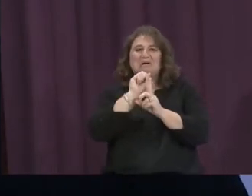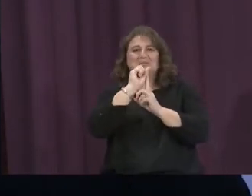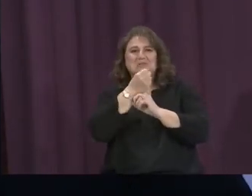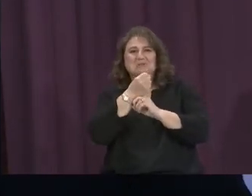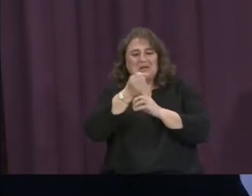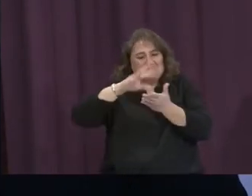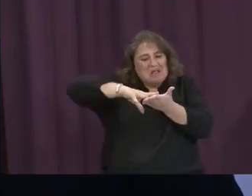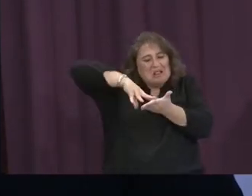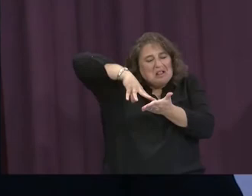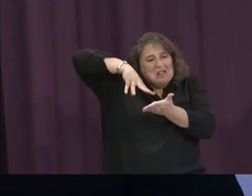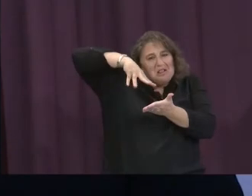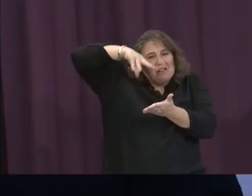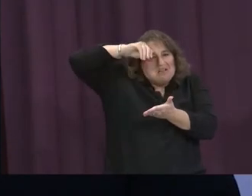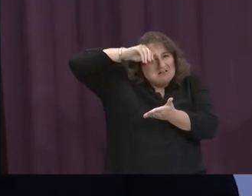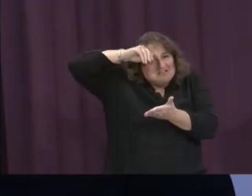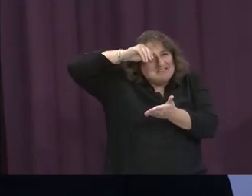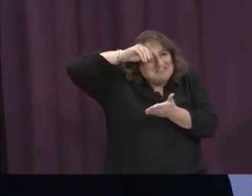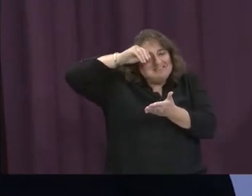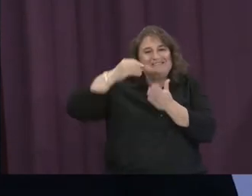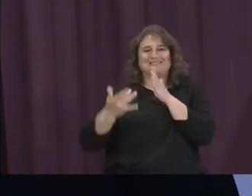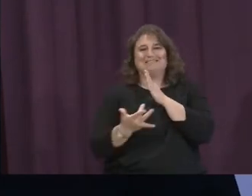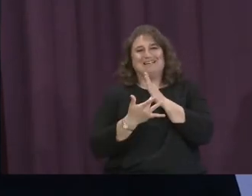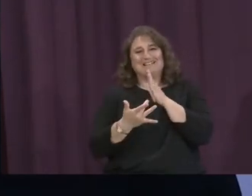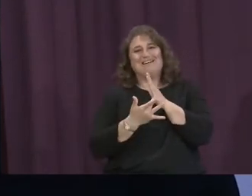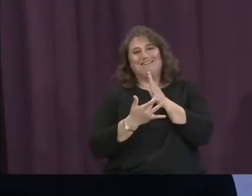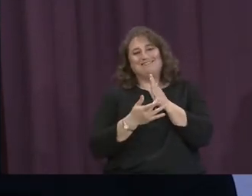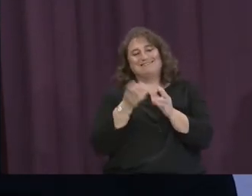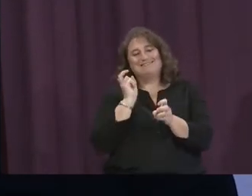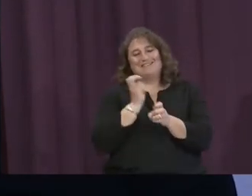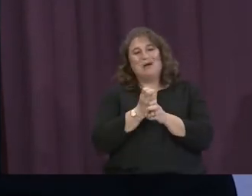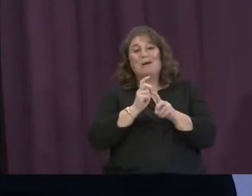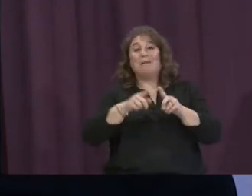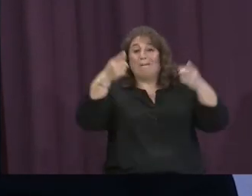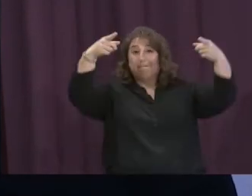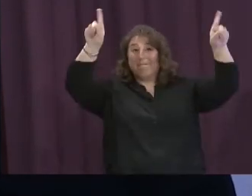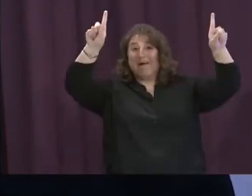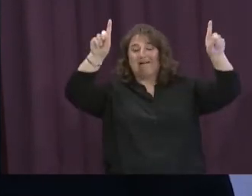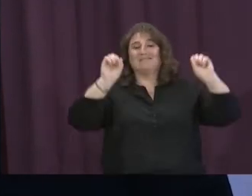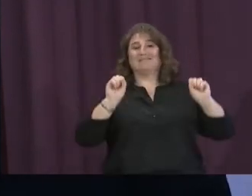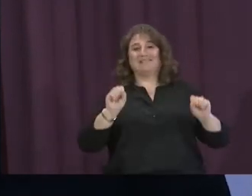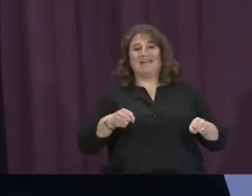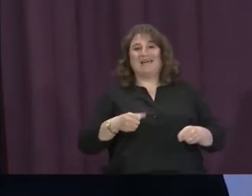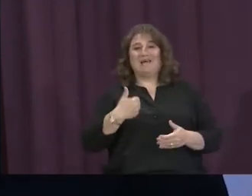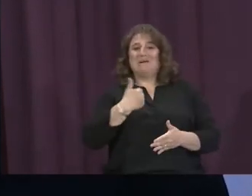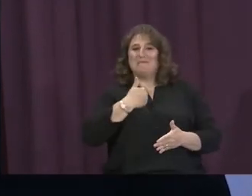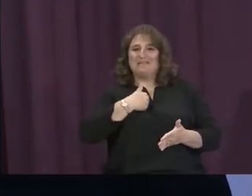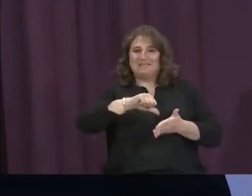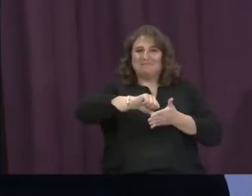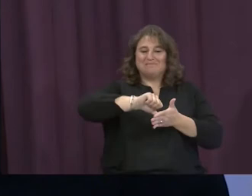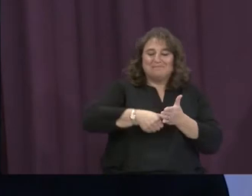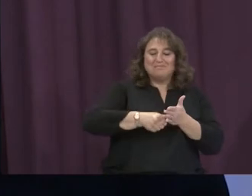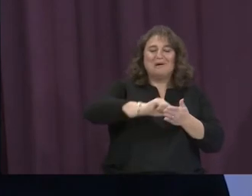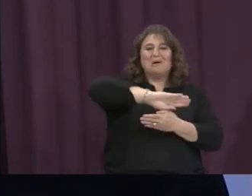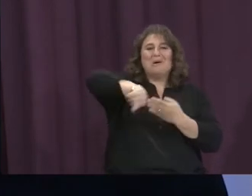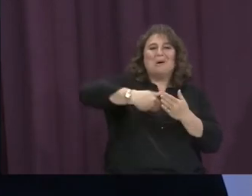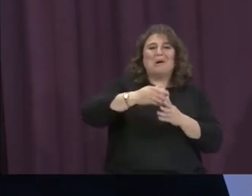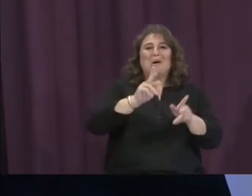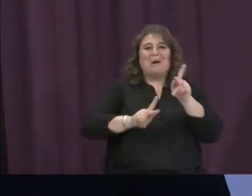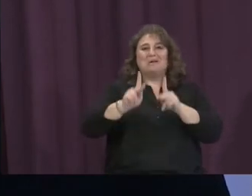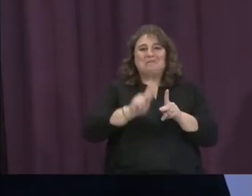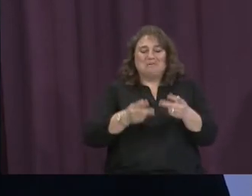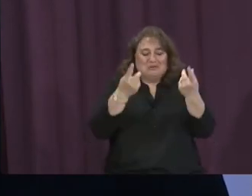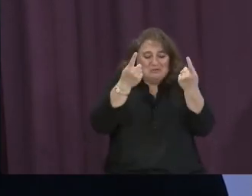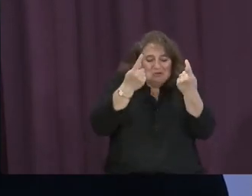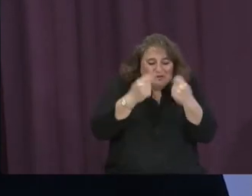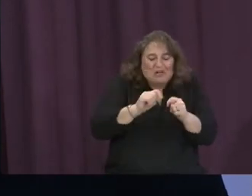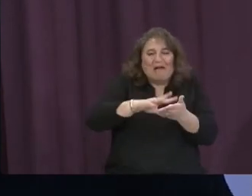that we're trying to get over with learning technology. But I am impressed with everybody who is attempting